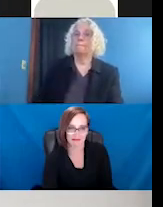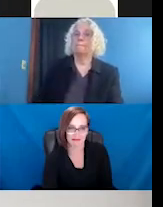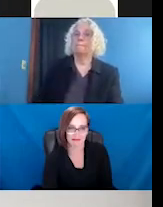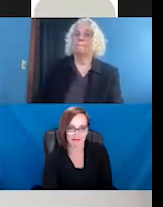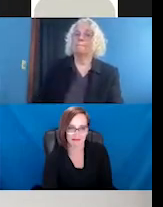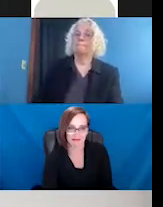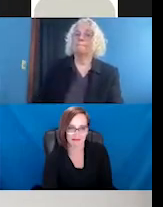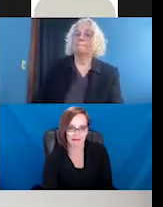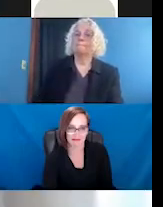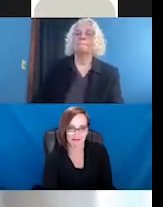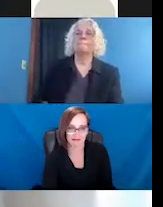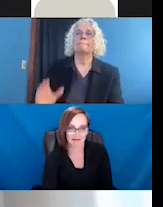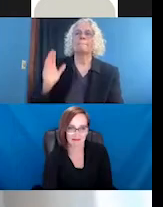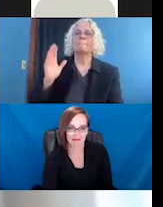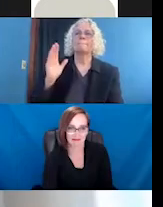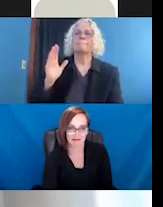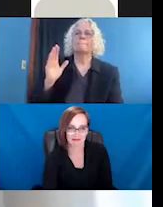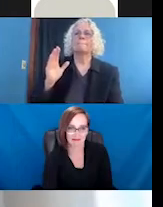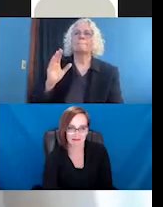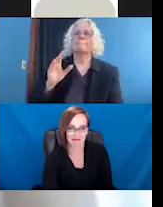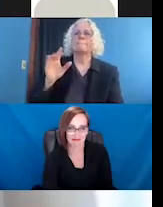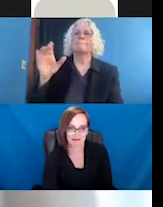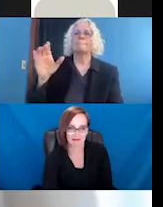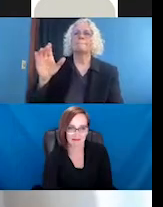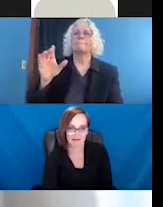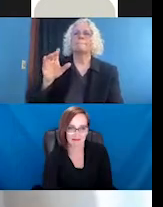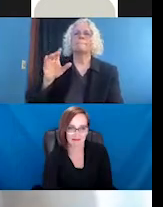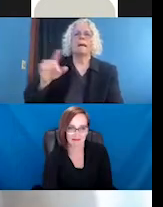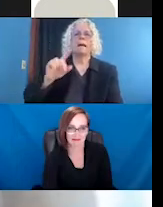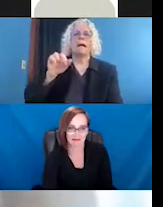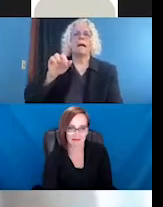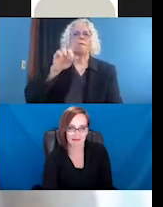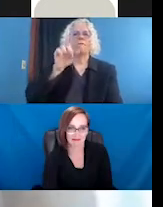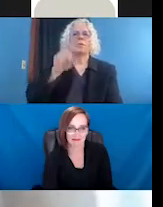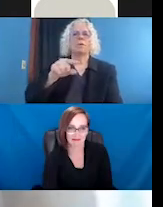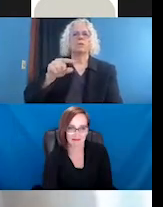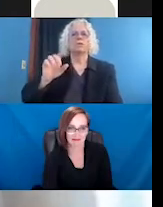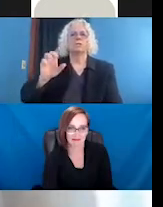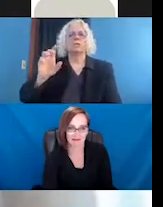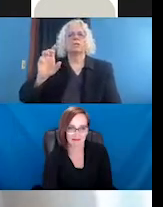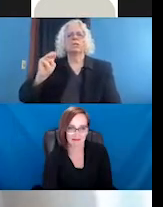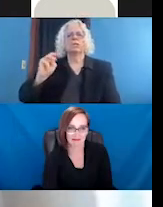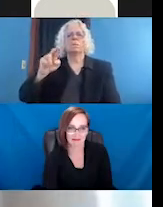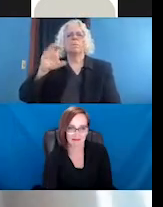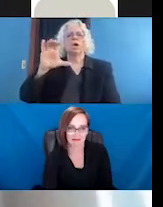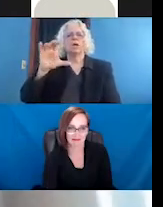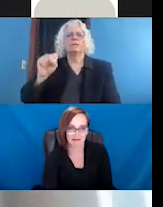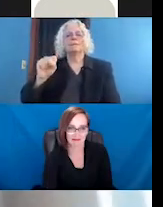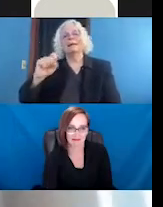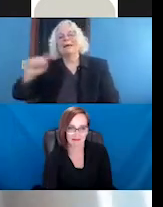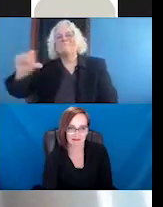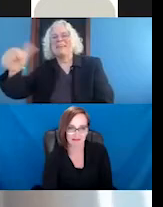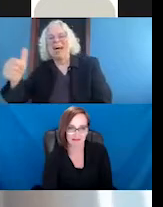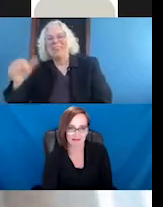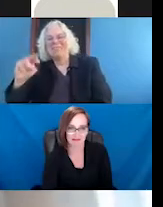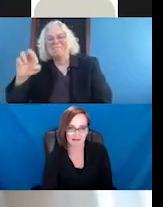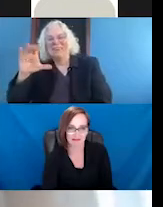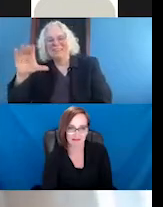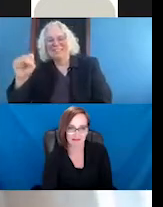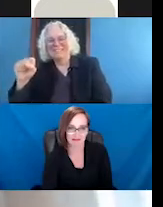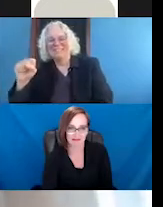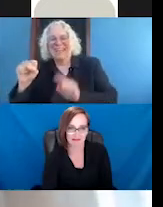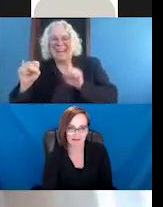Hey, Paul, I put a question in the chat there. Marcus, you mentioned the other Marcus. Marcus talking to Marcus is